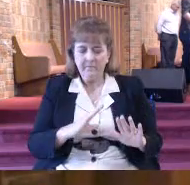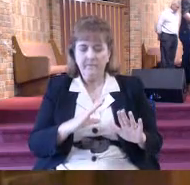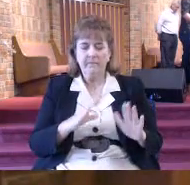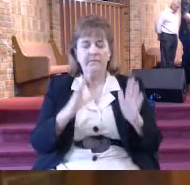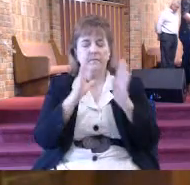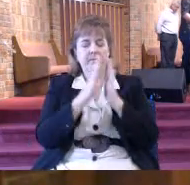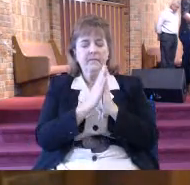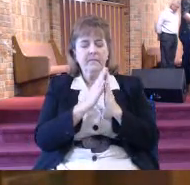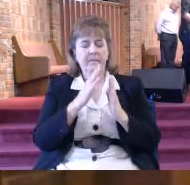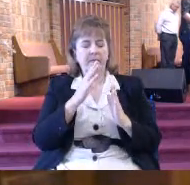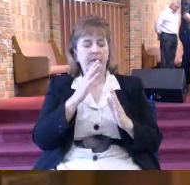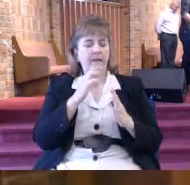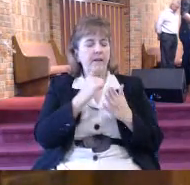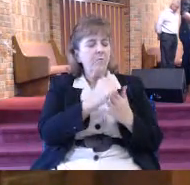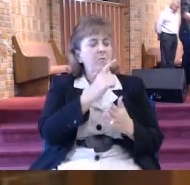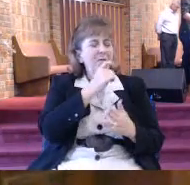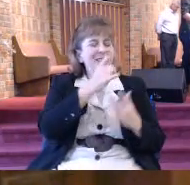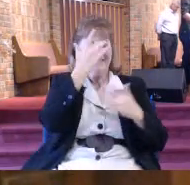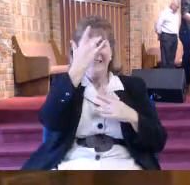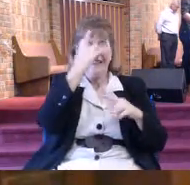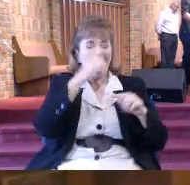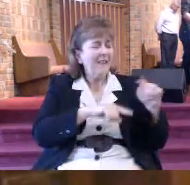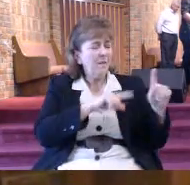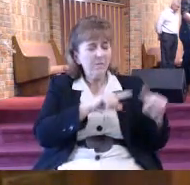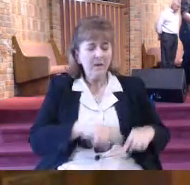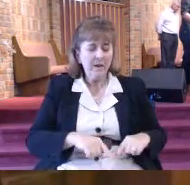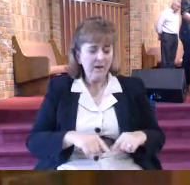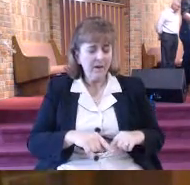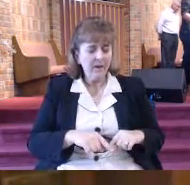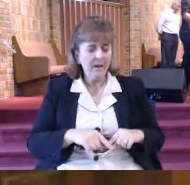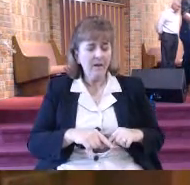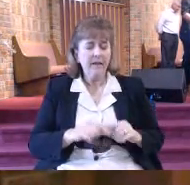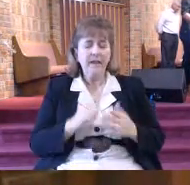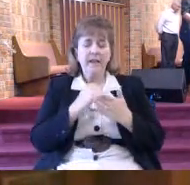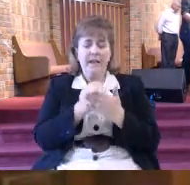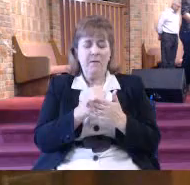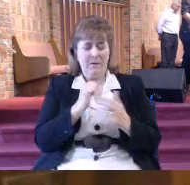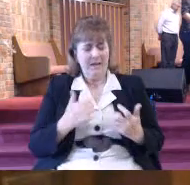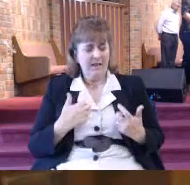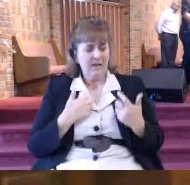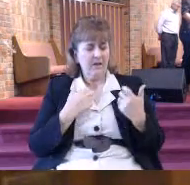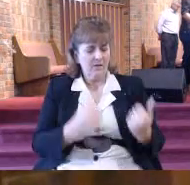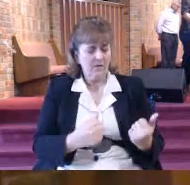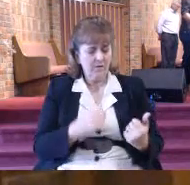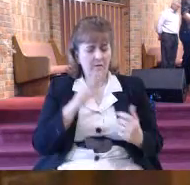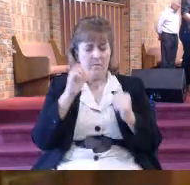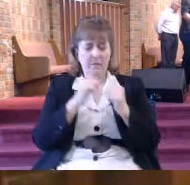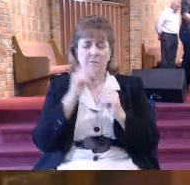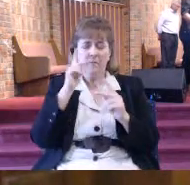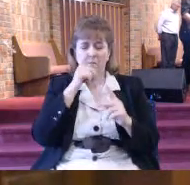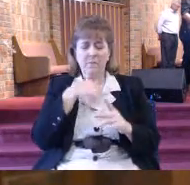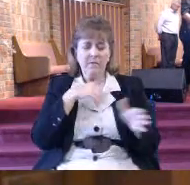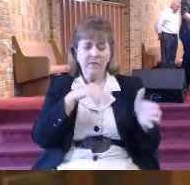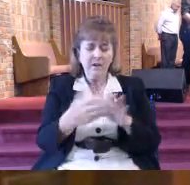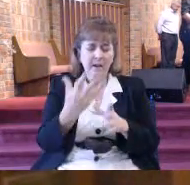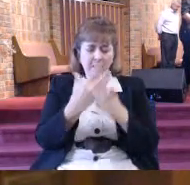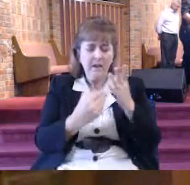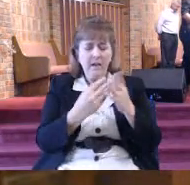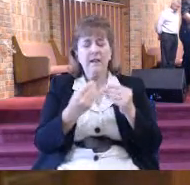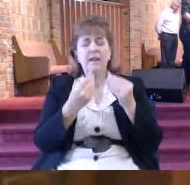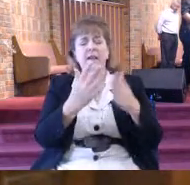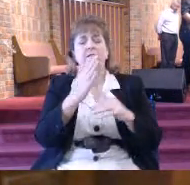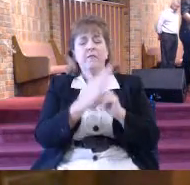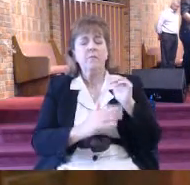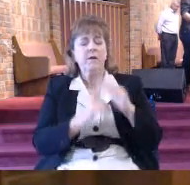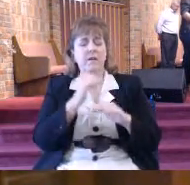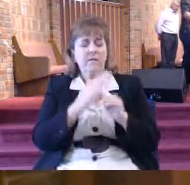who are sick and unable to be here, and ask that you help them get well, and be with those who've lost loved ones, Lord, and comfort them as only you